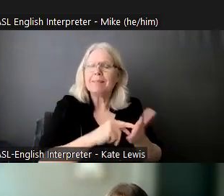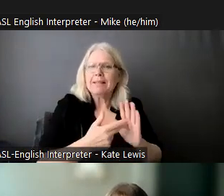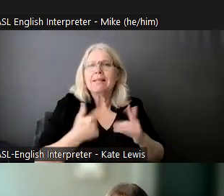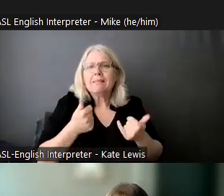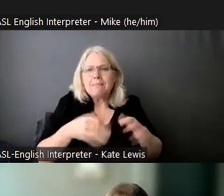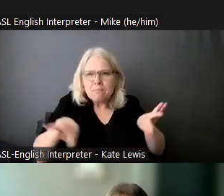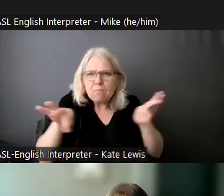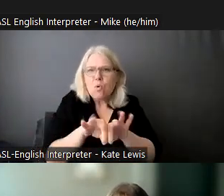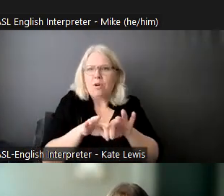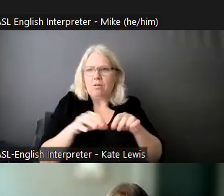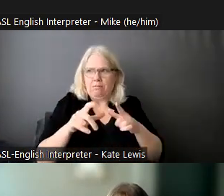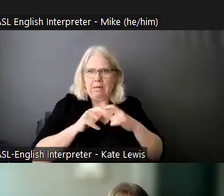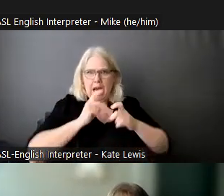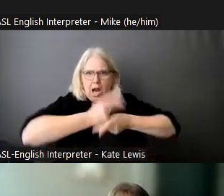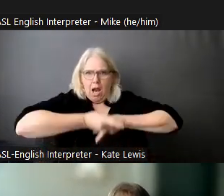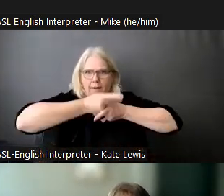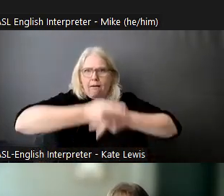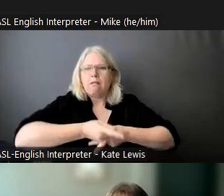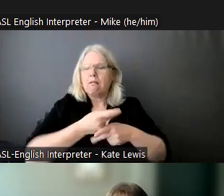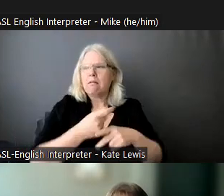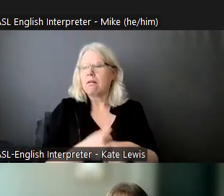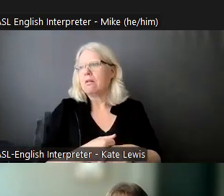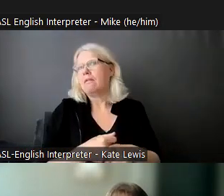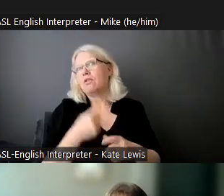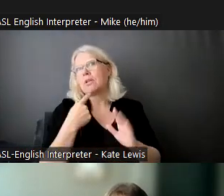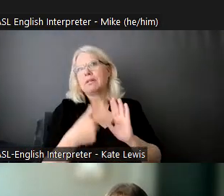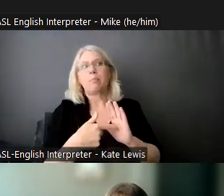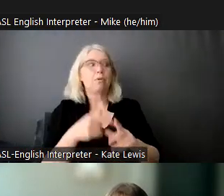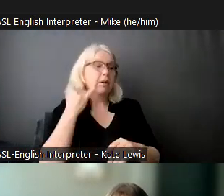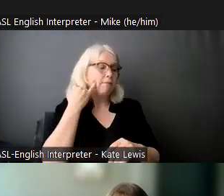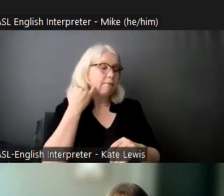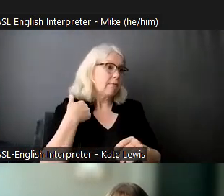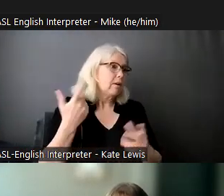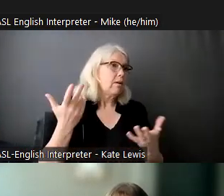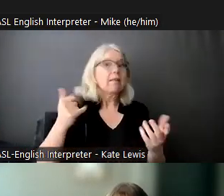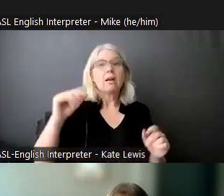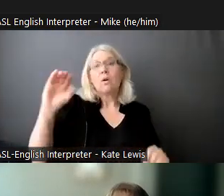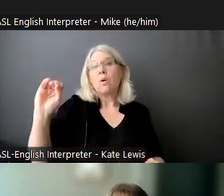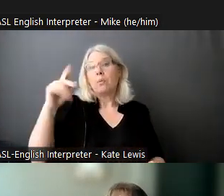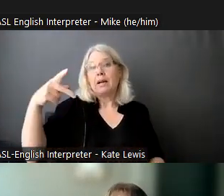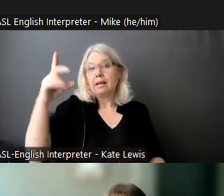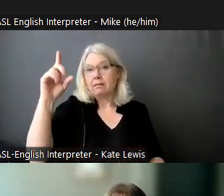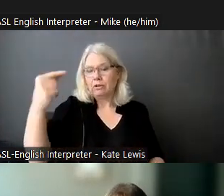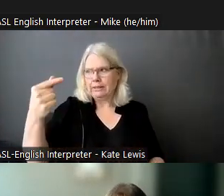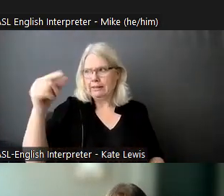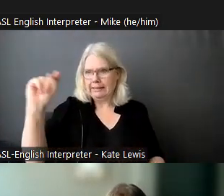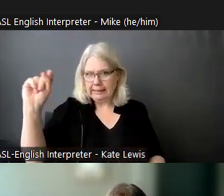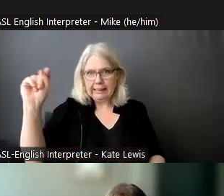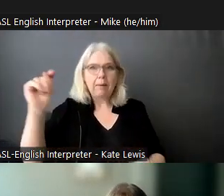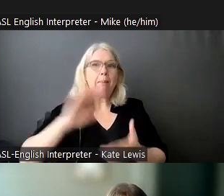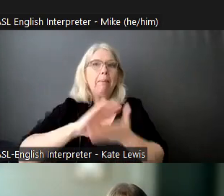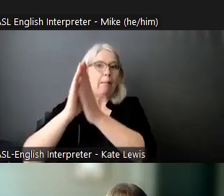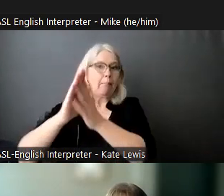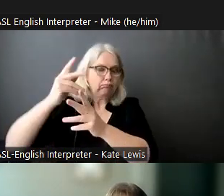guardianship application going to a court, where we're looking at the office of the public guardian and trustee becoming a guardian of the